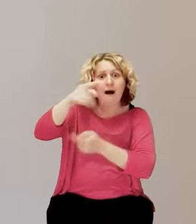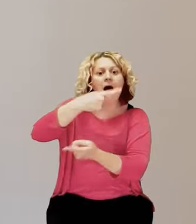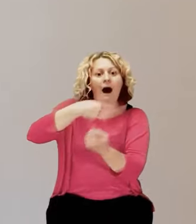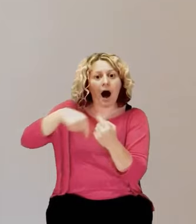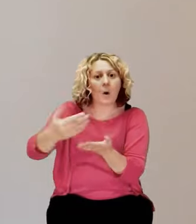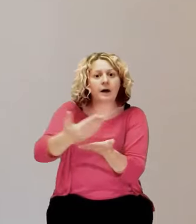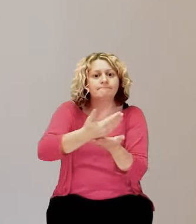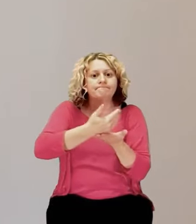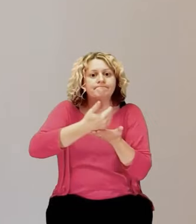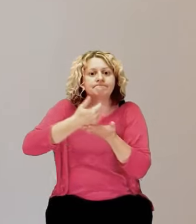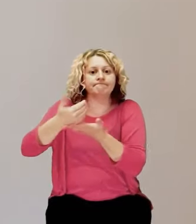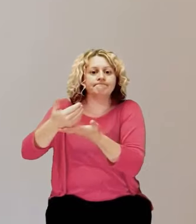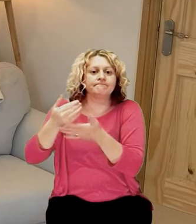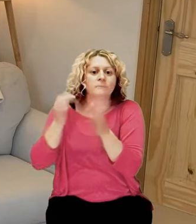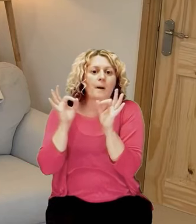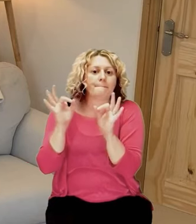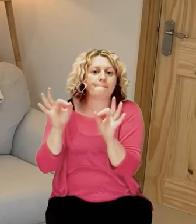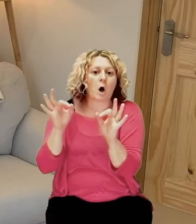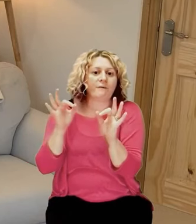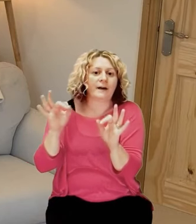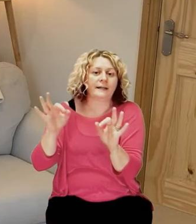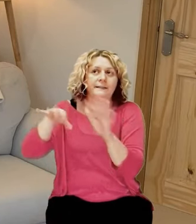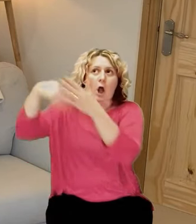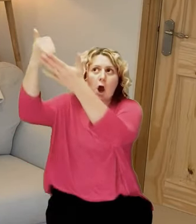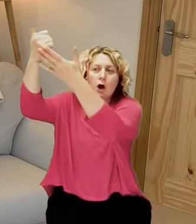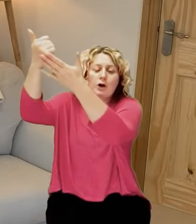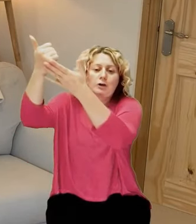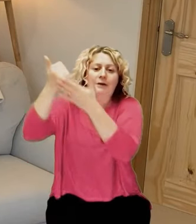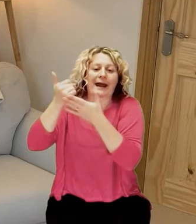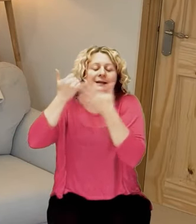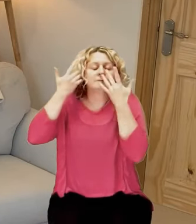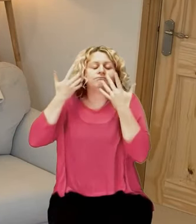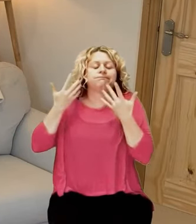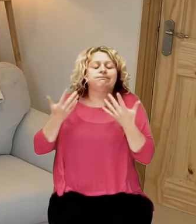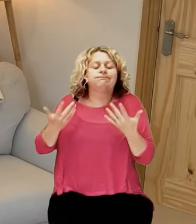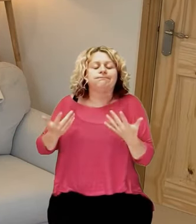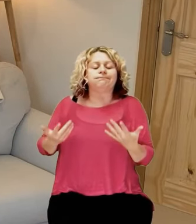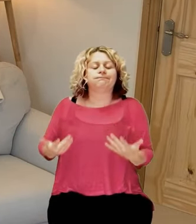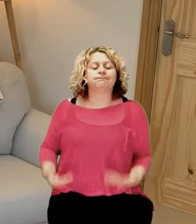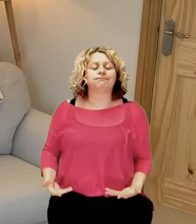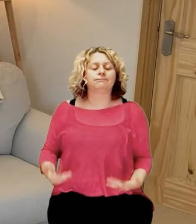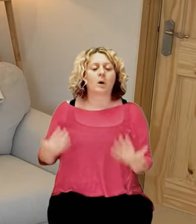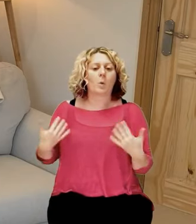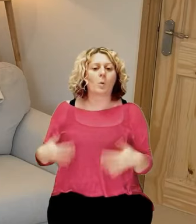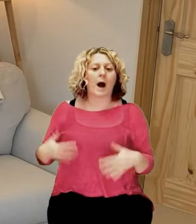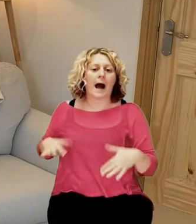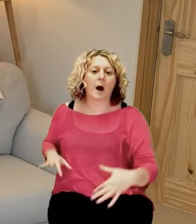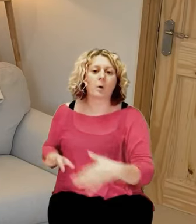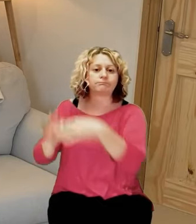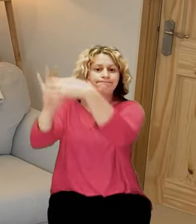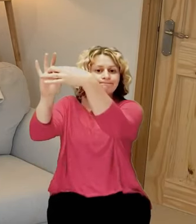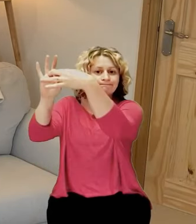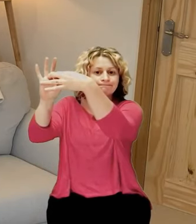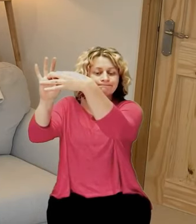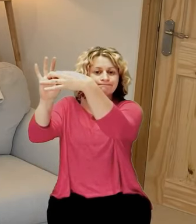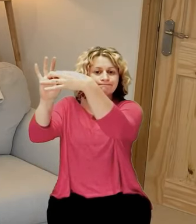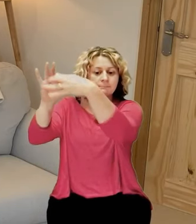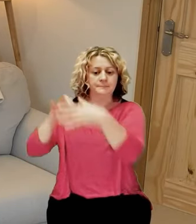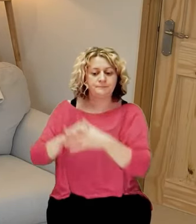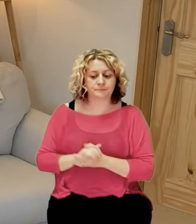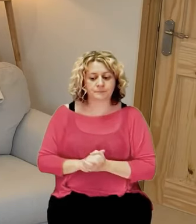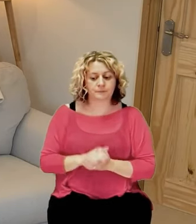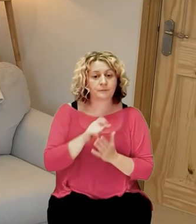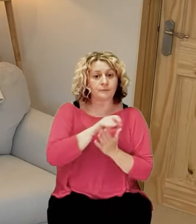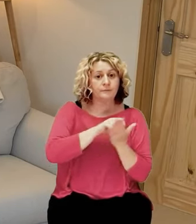as well as grace in the past, becomes a reality. Let me read verse 13 to you. We wait for the